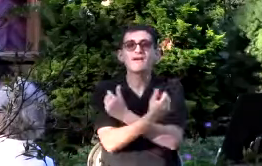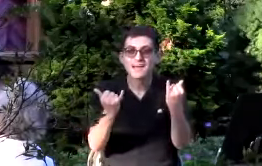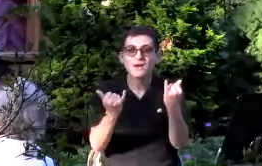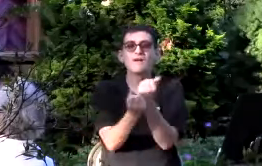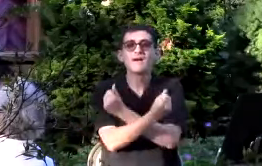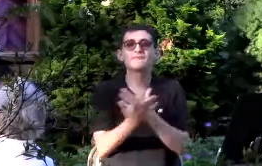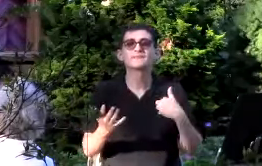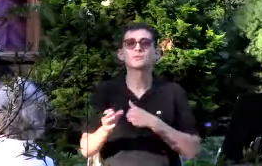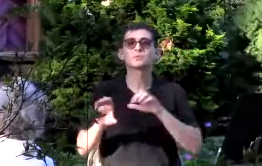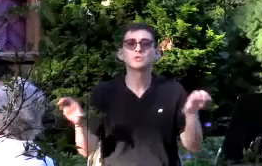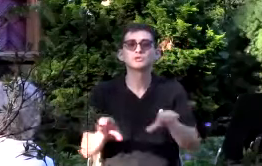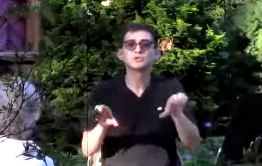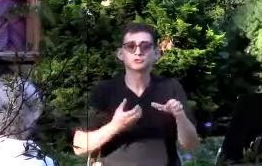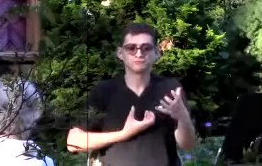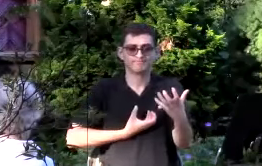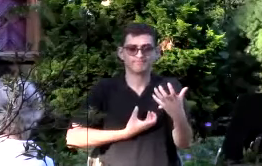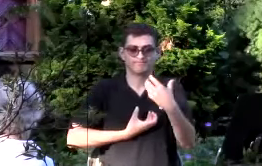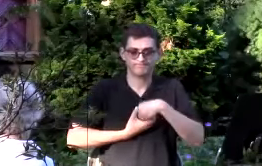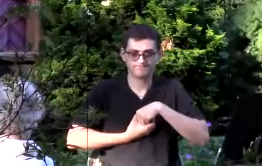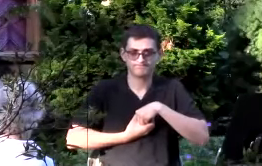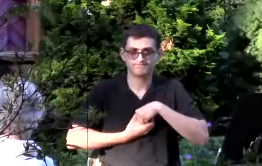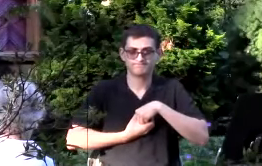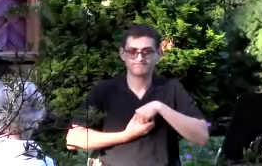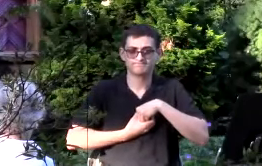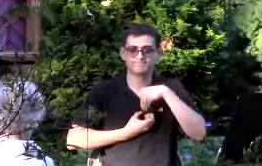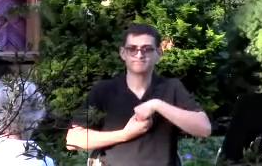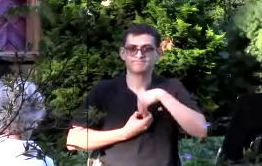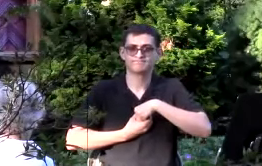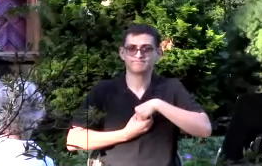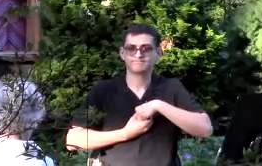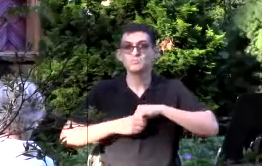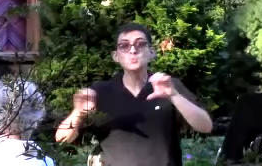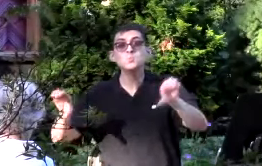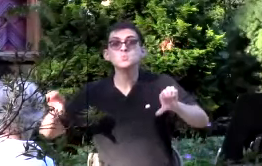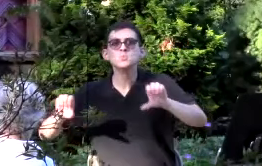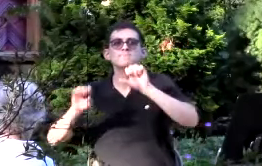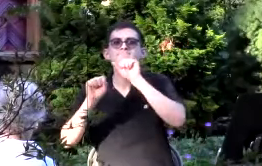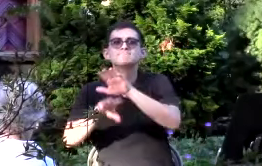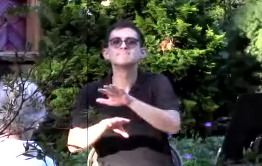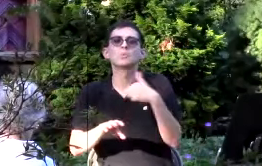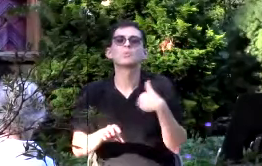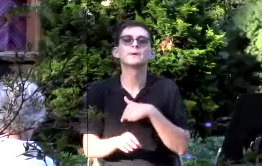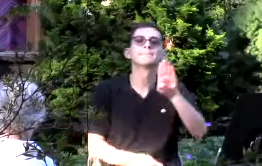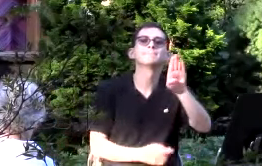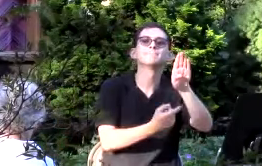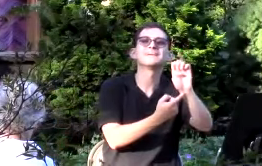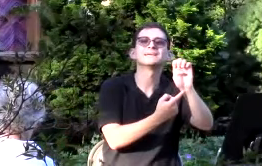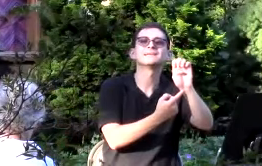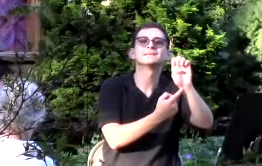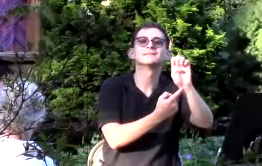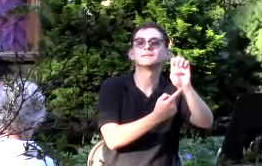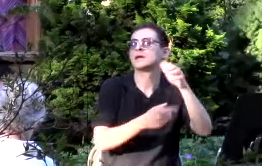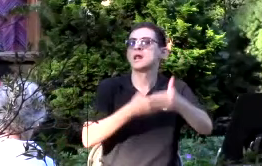we are. And on this day, we shall not do, but be. We are to walk the path of our humanity, no longer